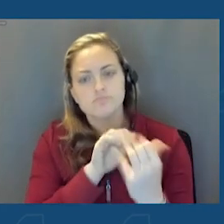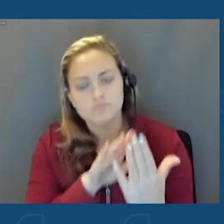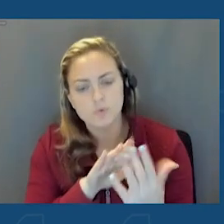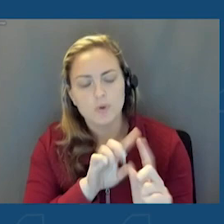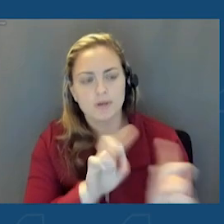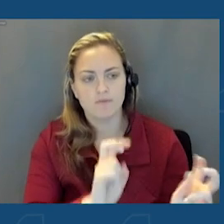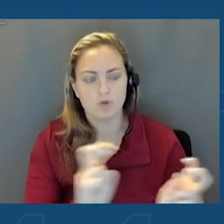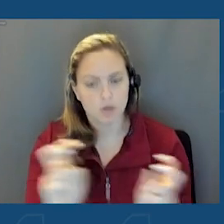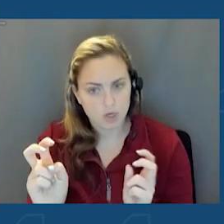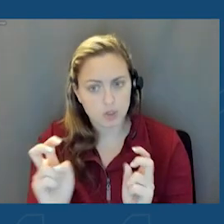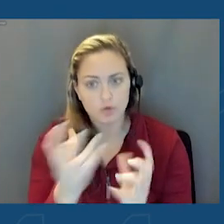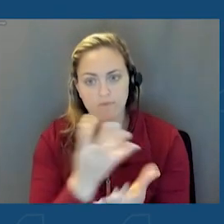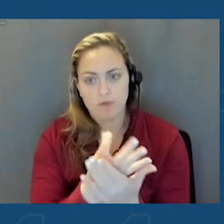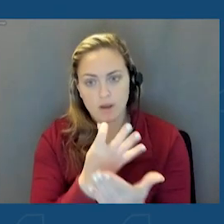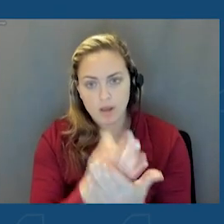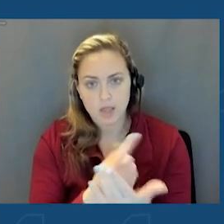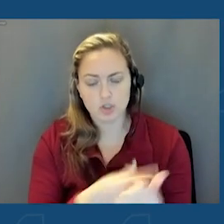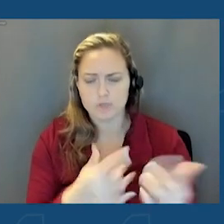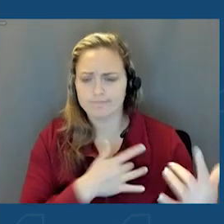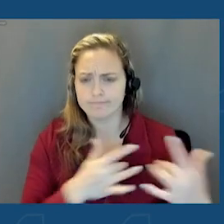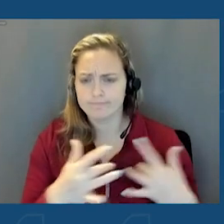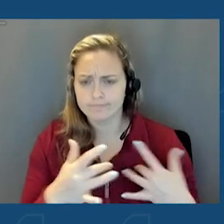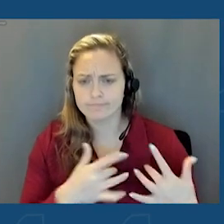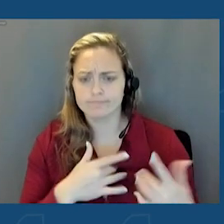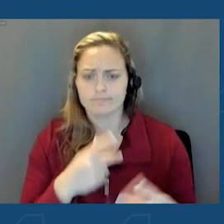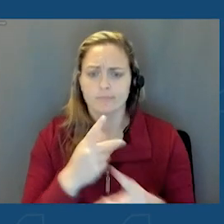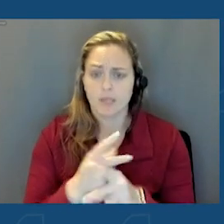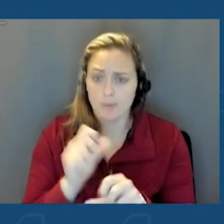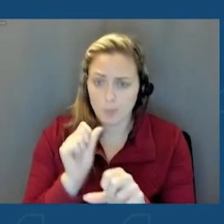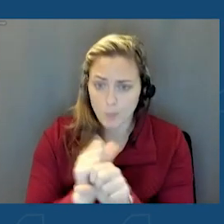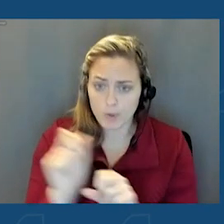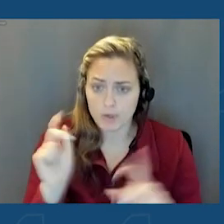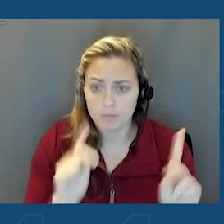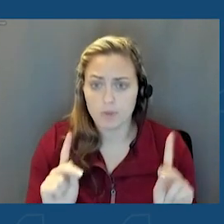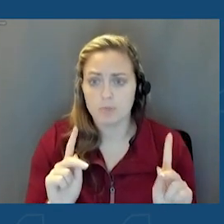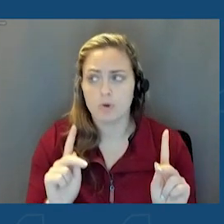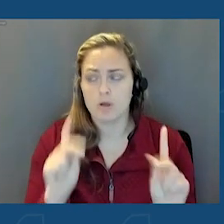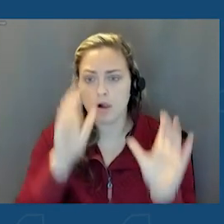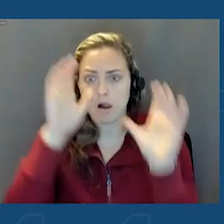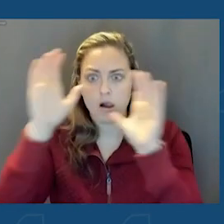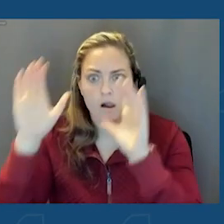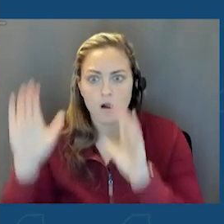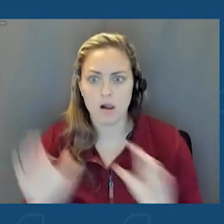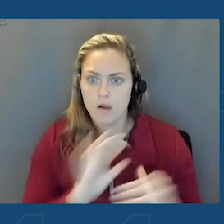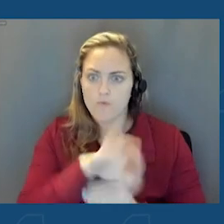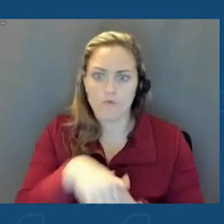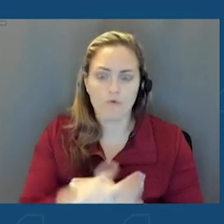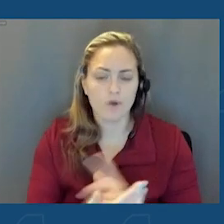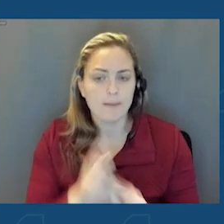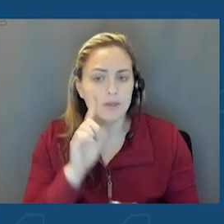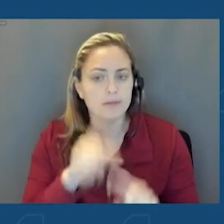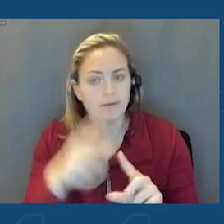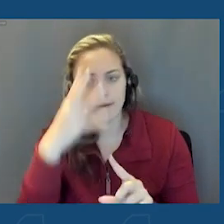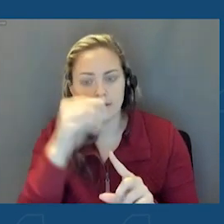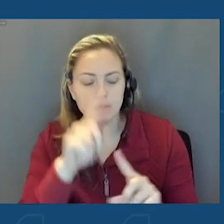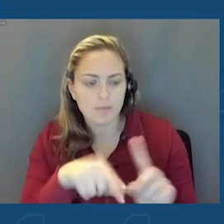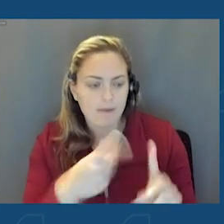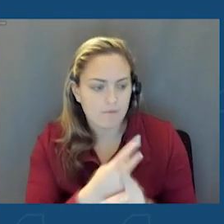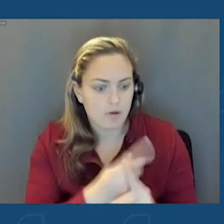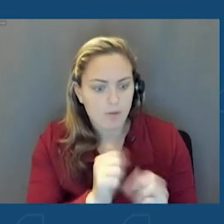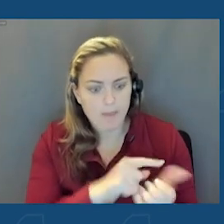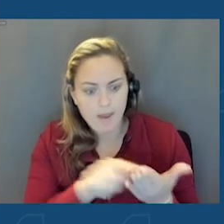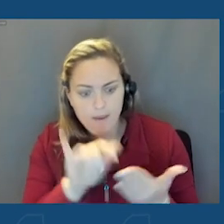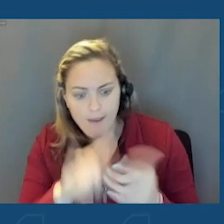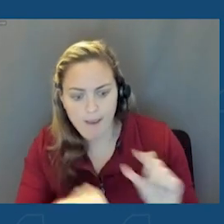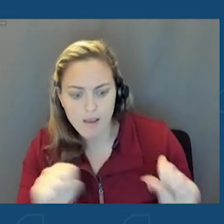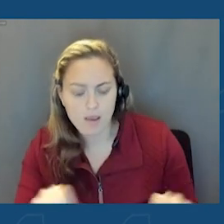those financial concerns that keep working people up at night. And because she cares about working people, this budget